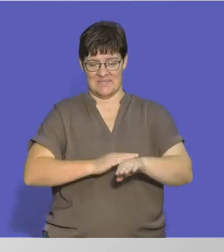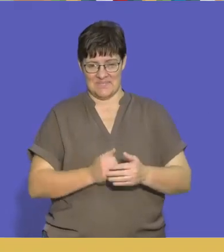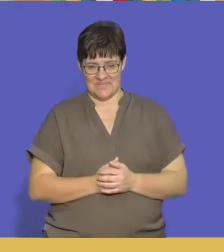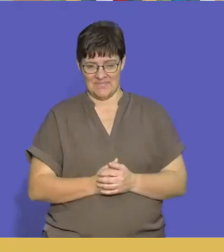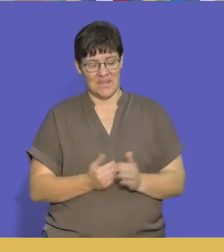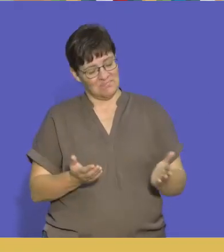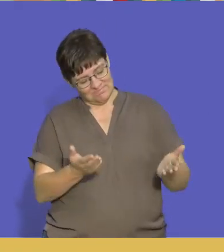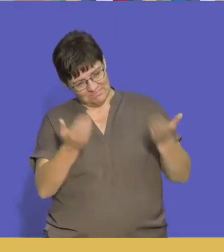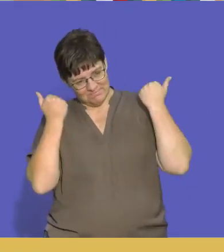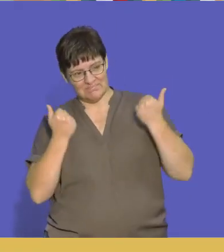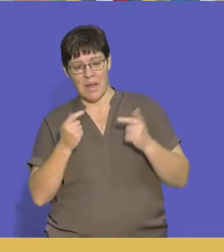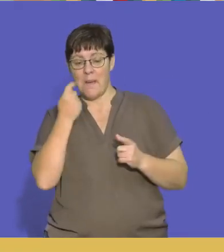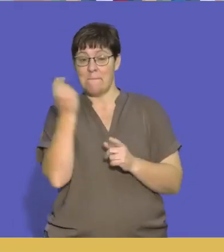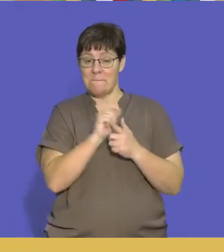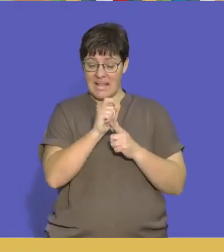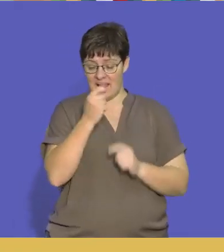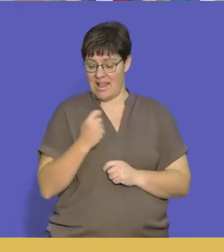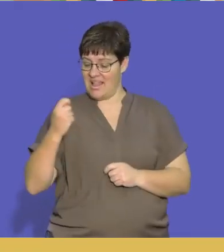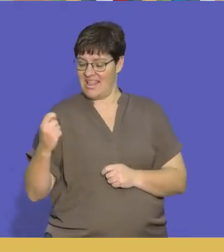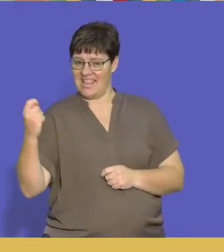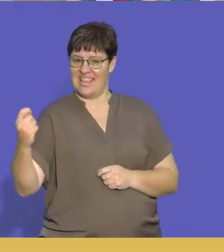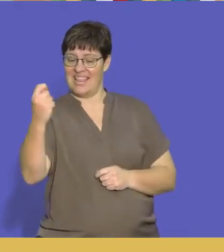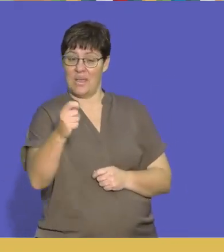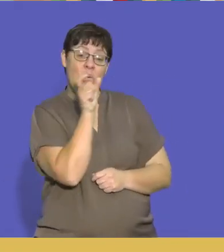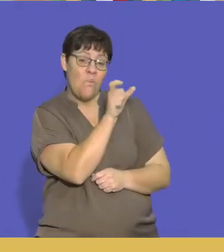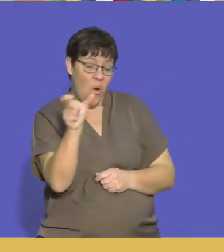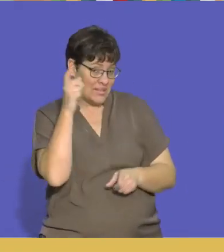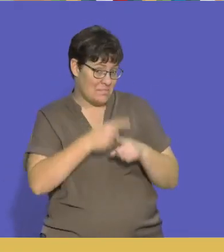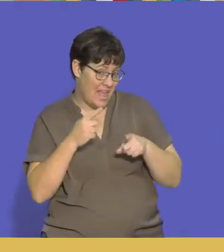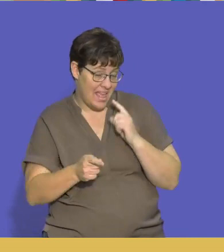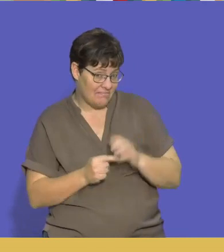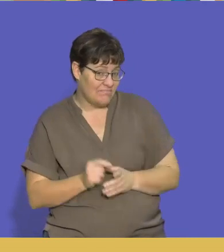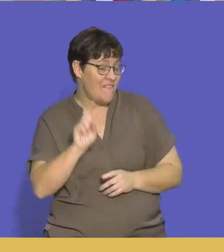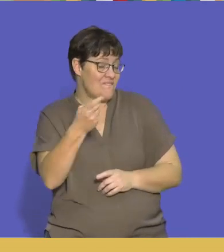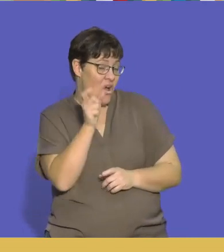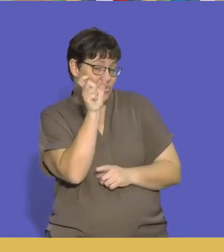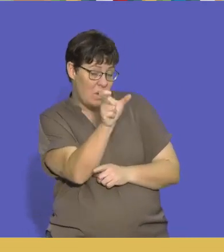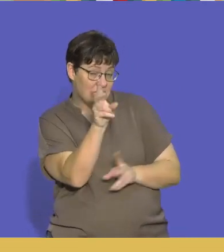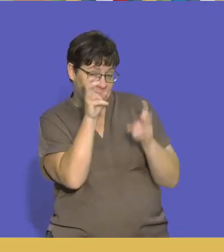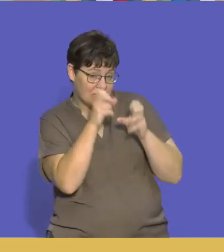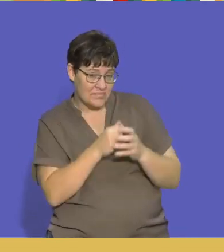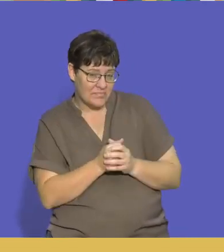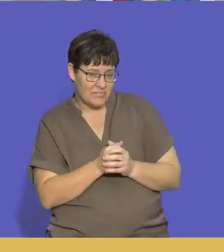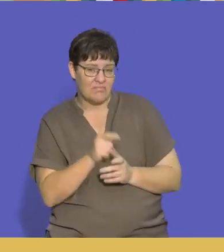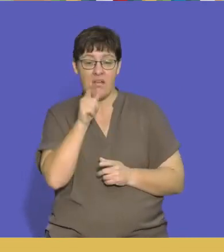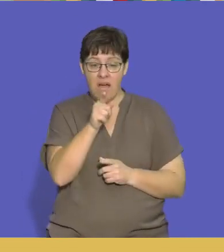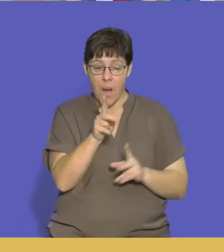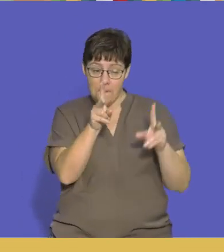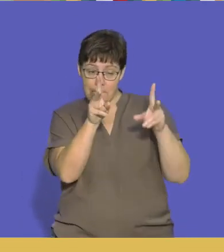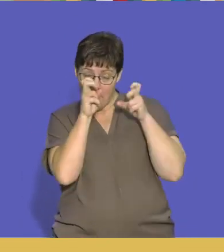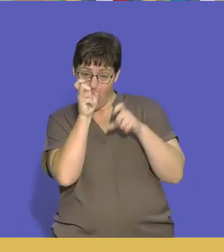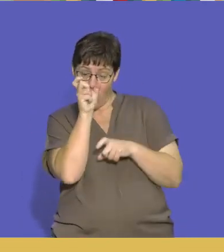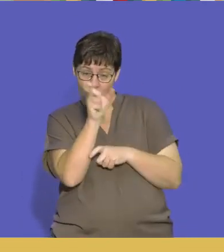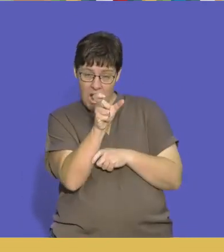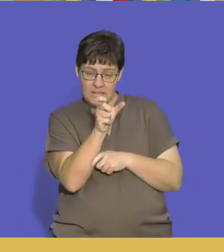Playtime. Let's play Pass the Pencil, a game with words. Listen to the first word. Once you